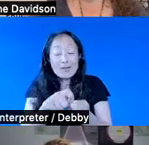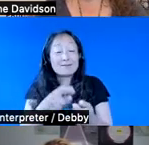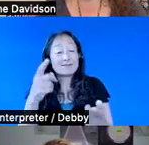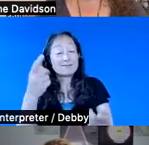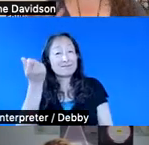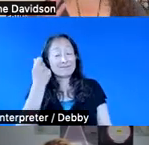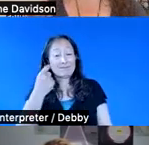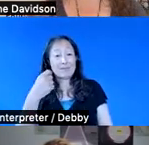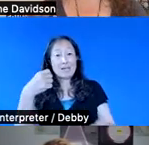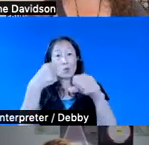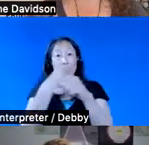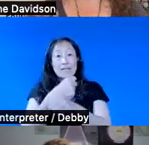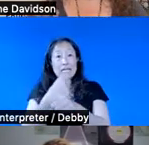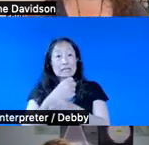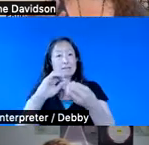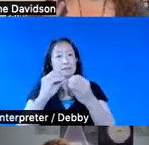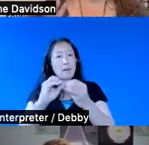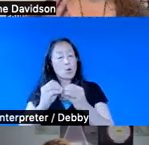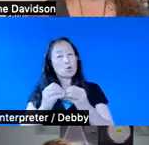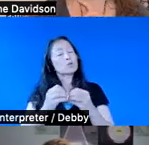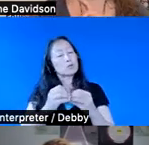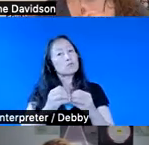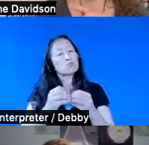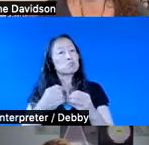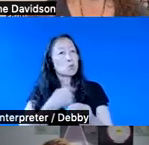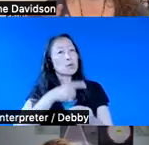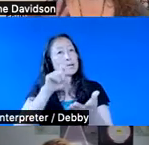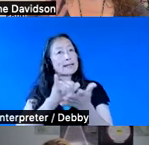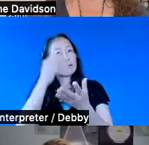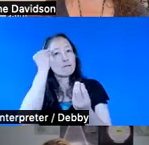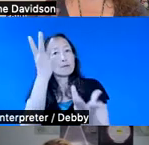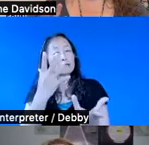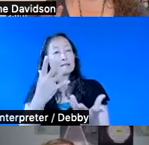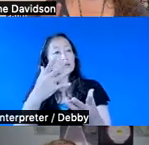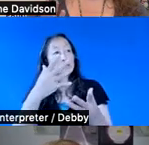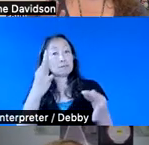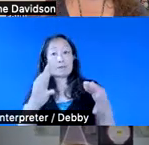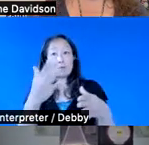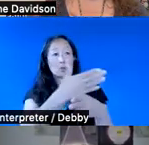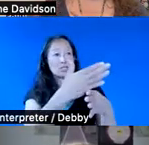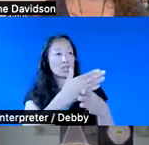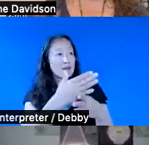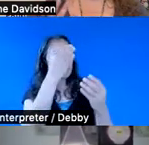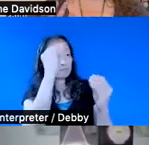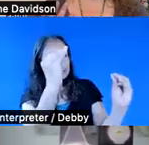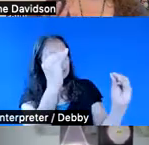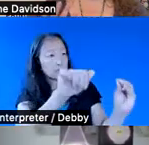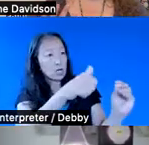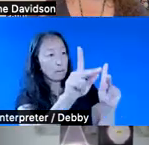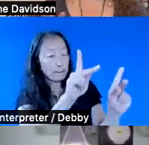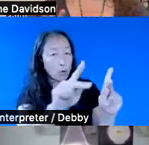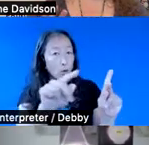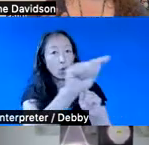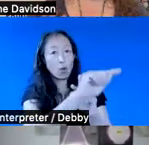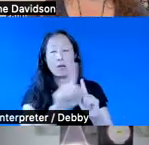need when we're trying to share information, when we're trying to teach others about the impact of sexual violence in our